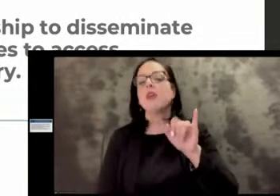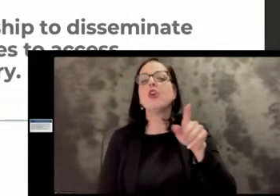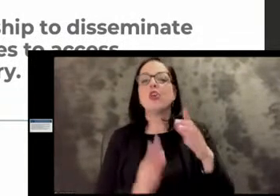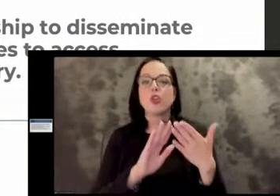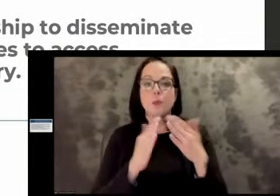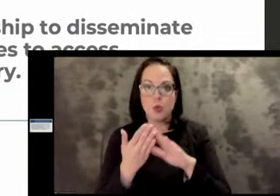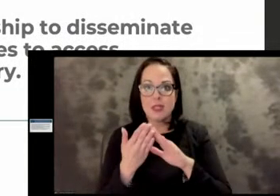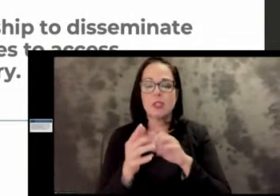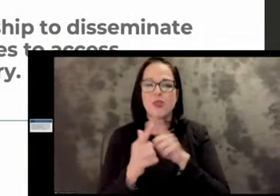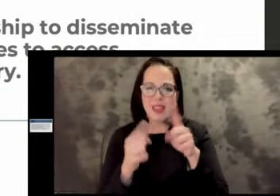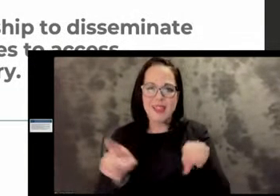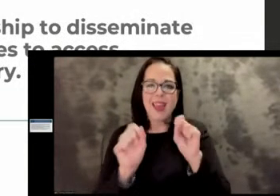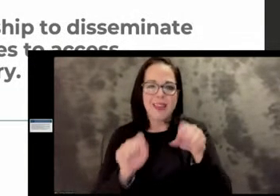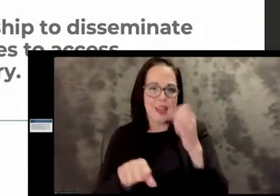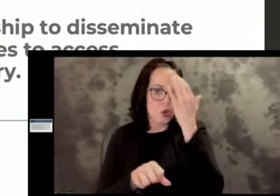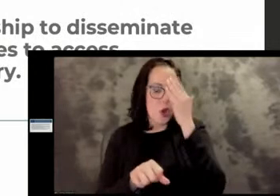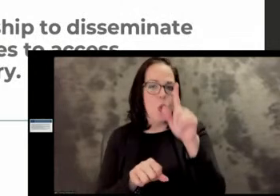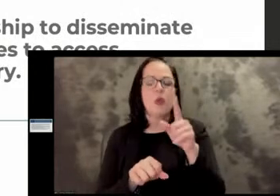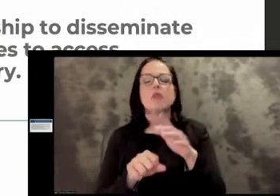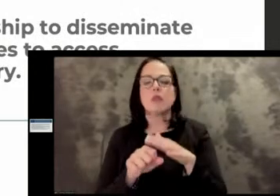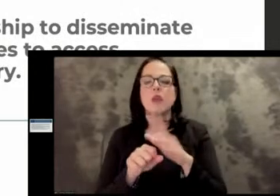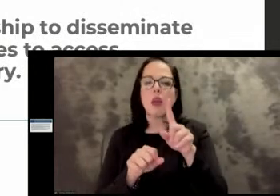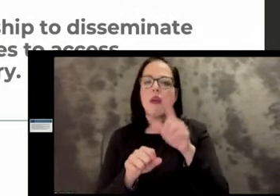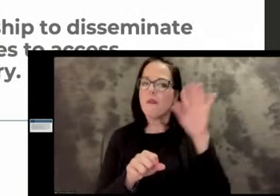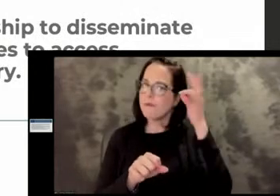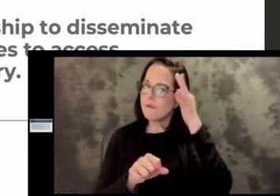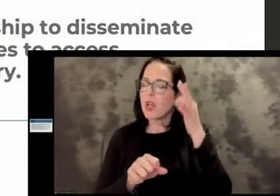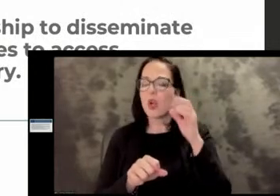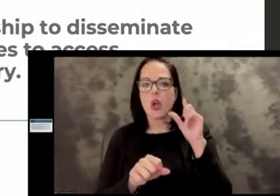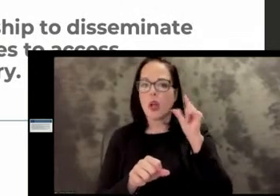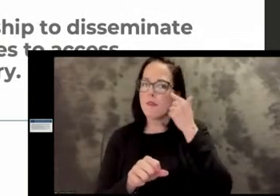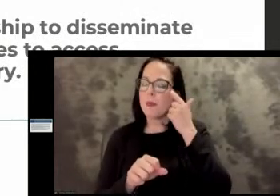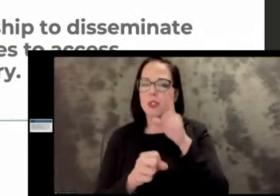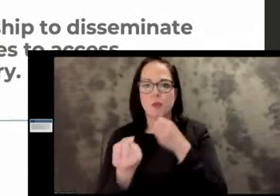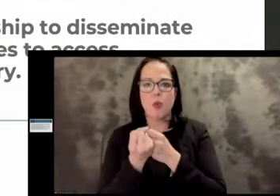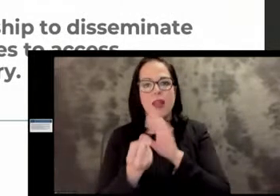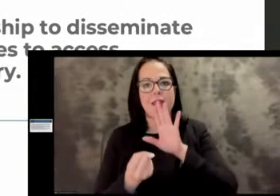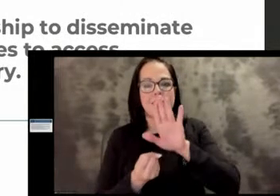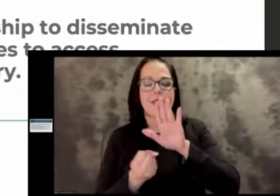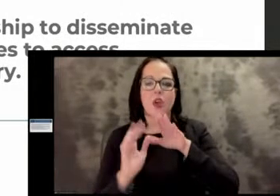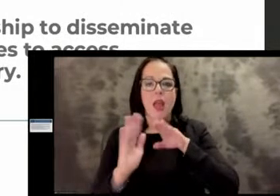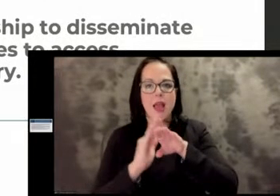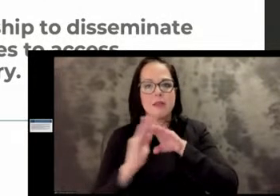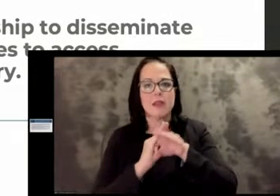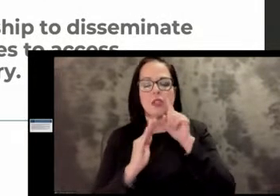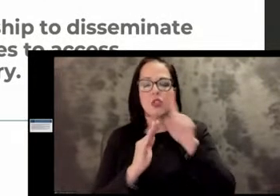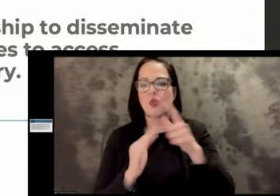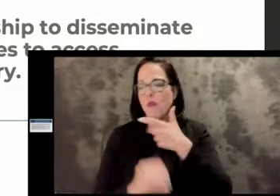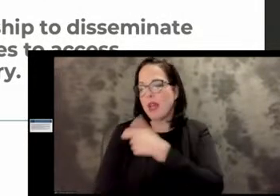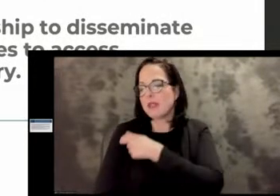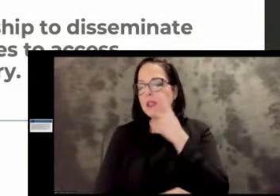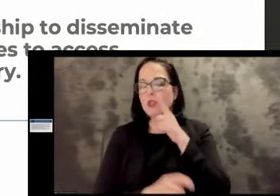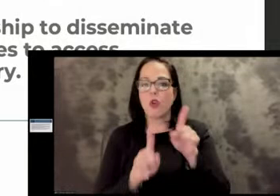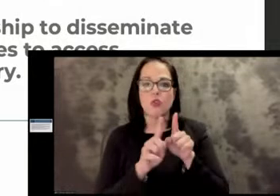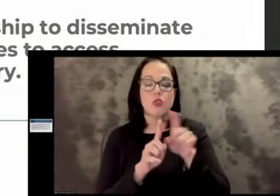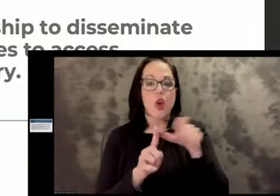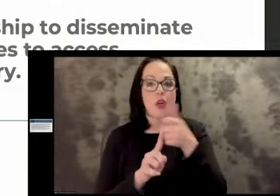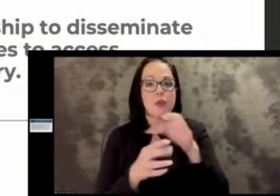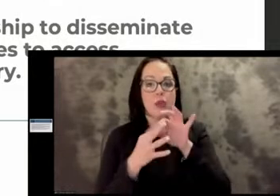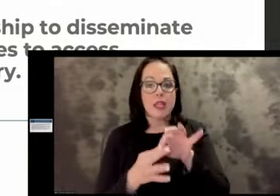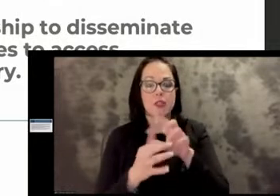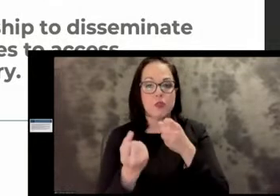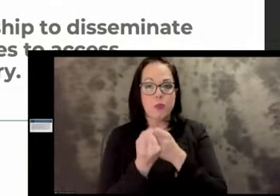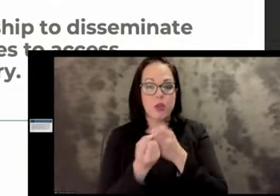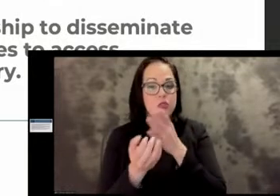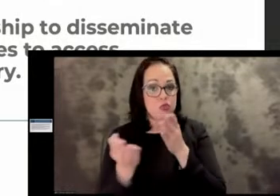they can know that the federal government is supporting their specific access to vaccines and other related supports and services. We also recommend